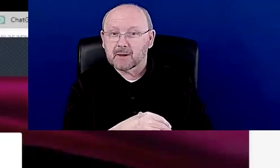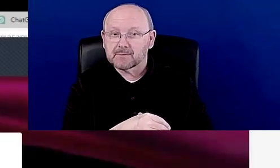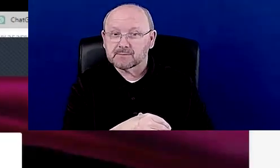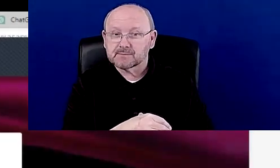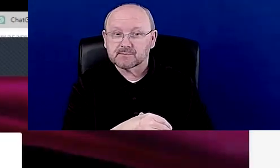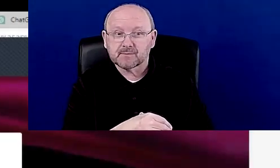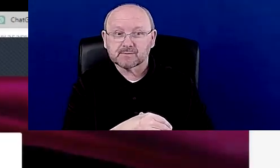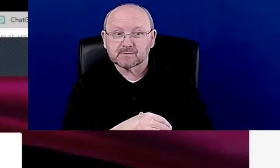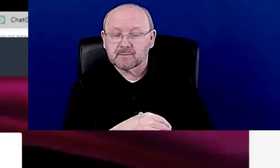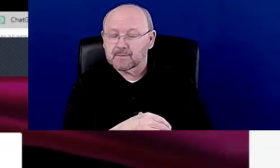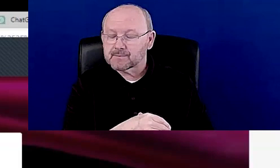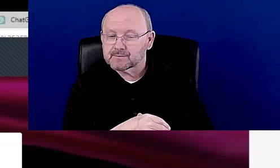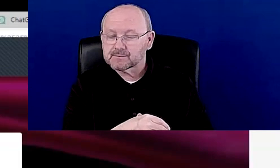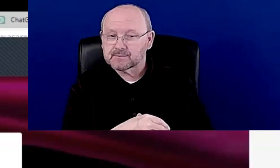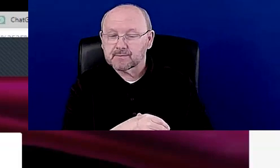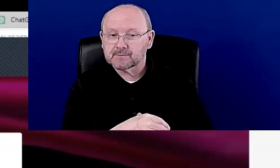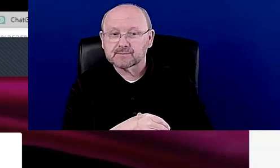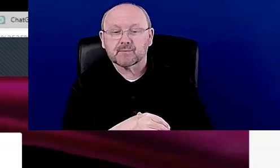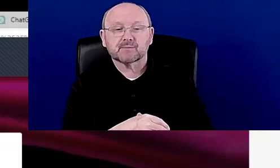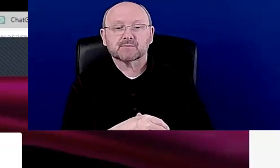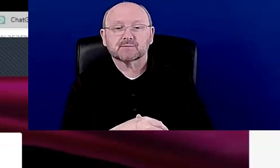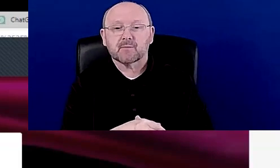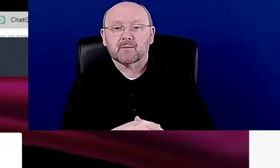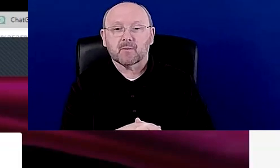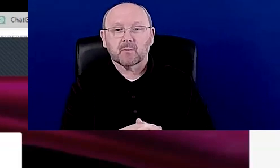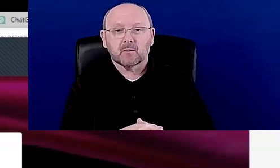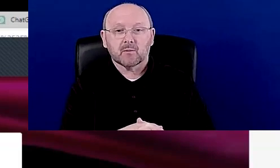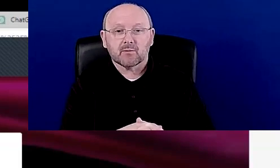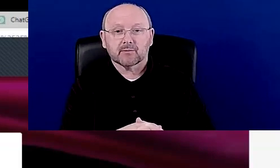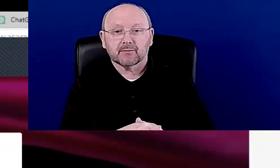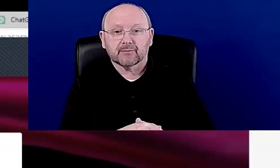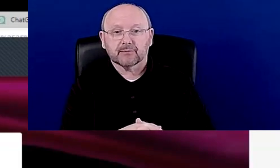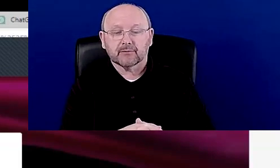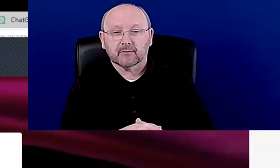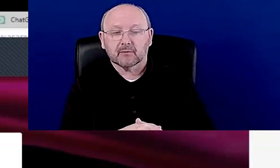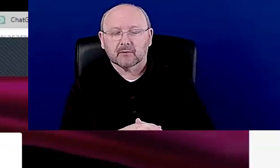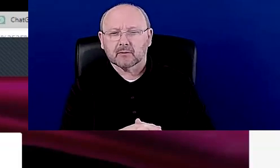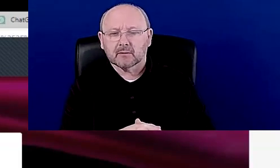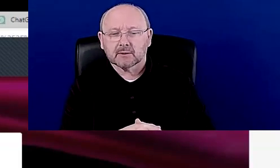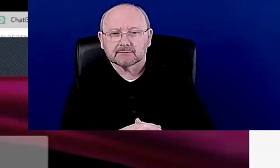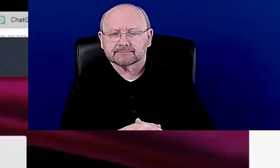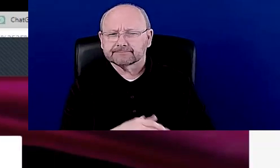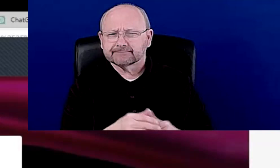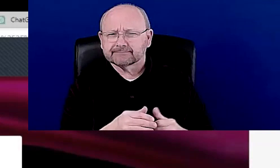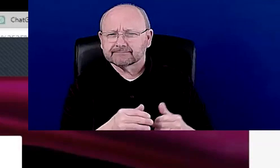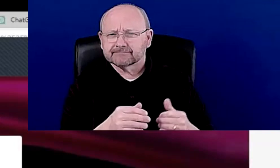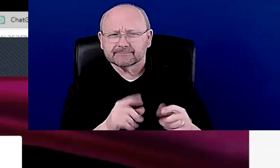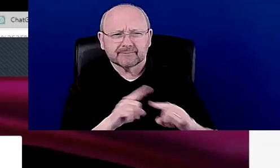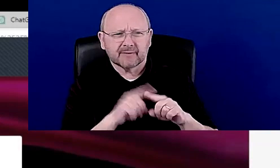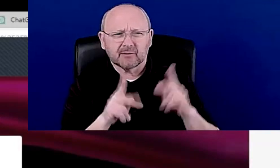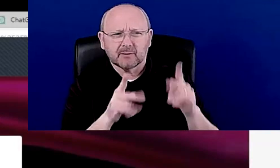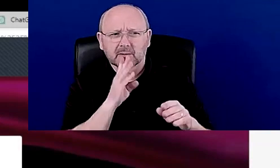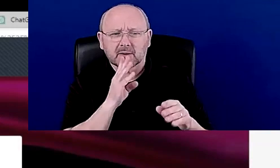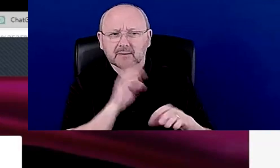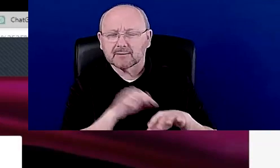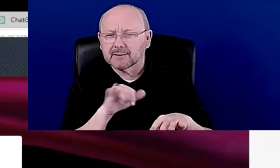Does anyone come up with anything interesting or any impression? I actually put in these list, I actually put the name and steps of